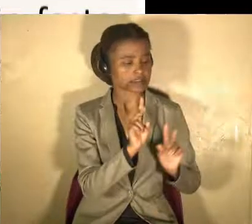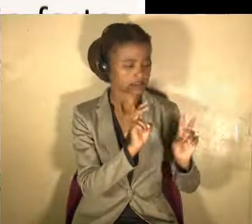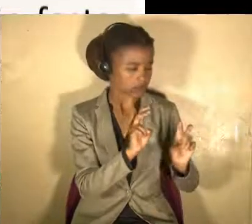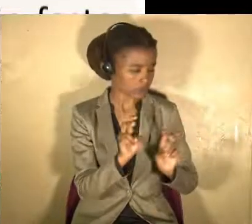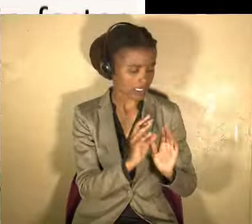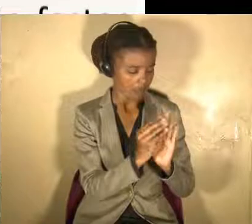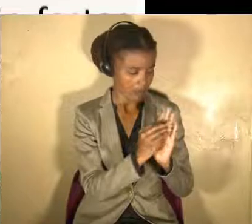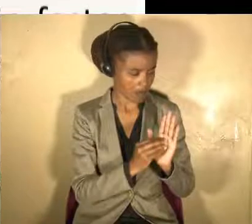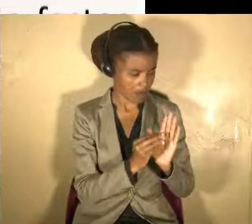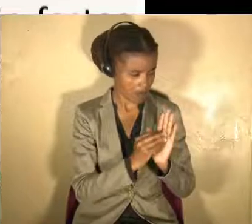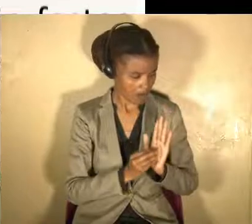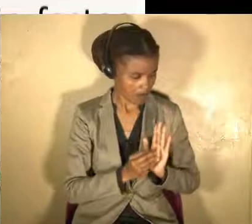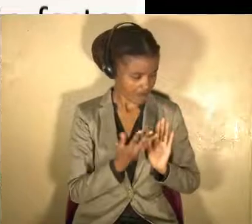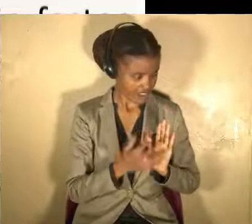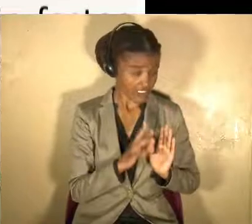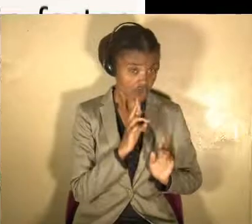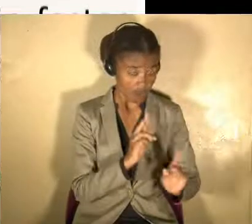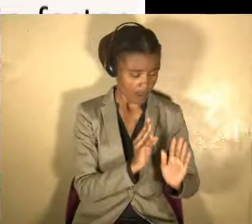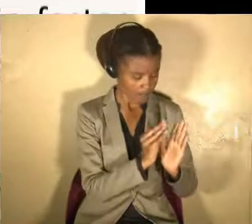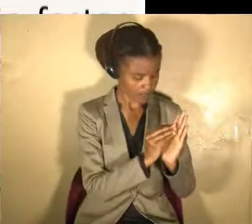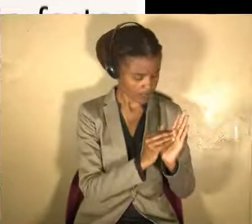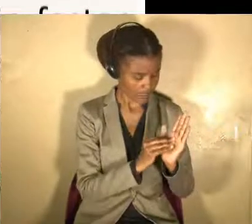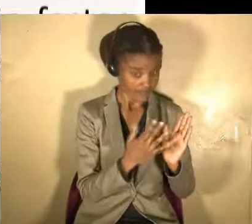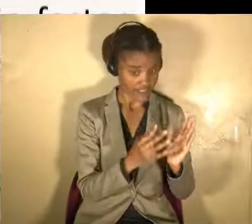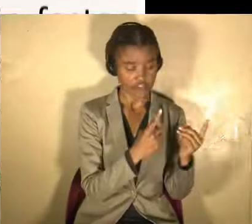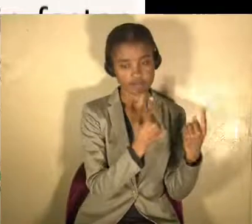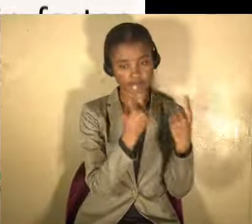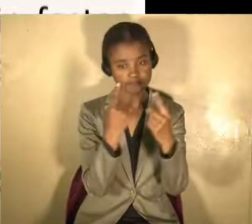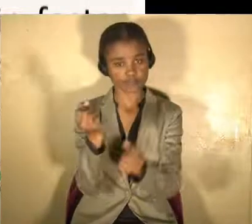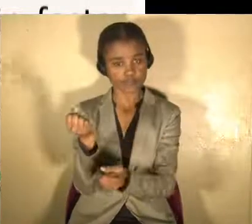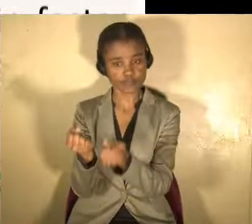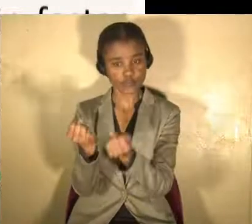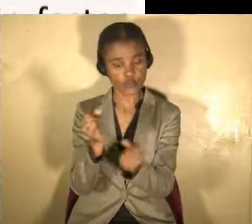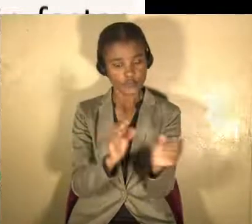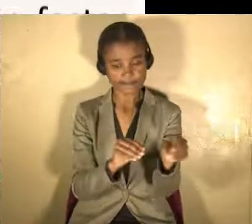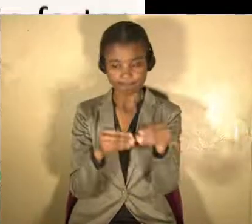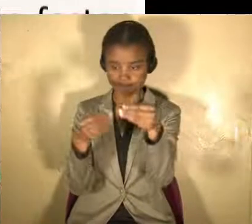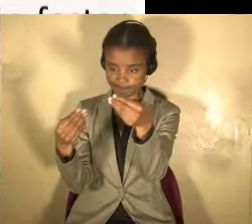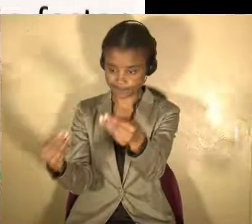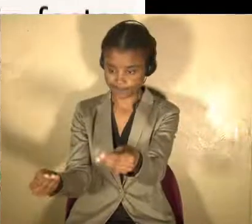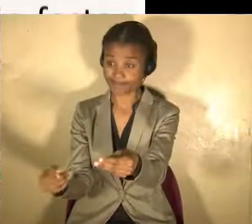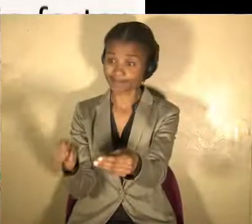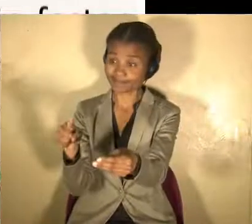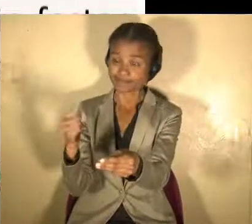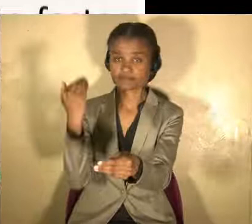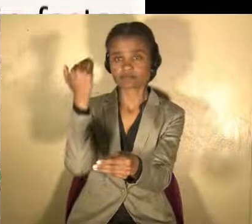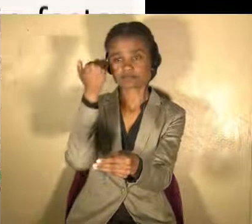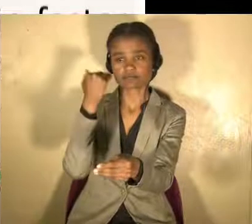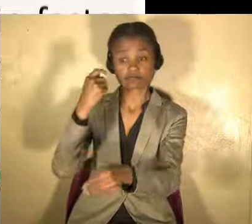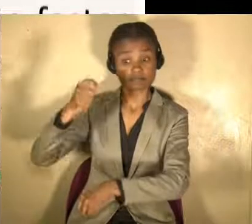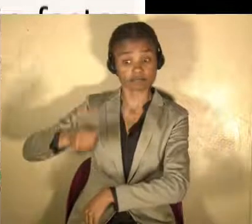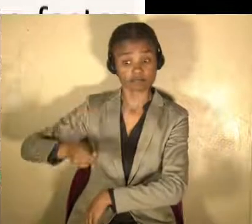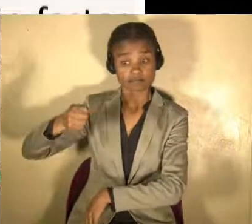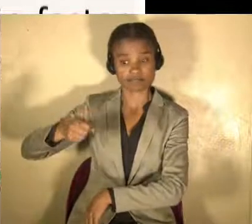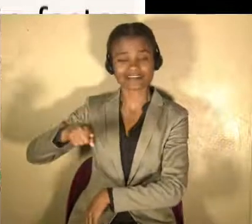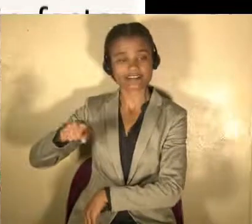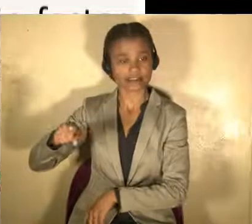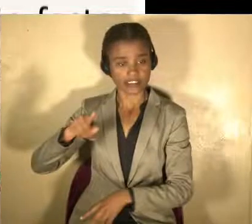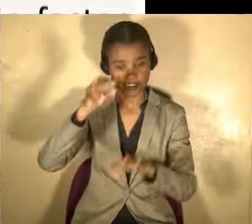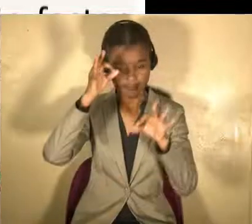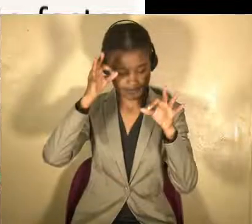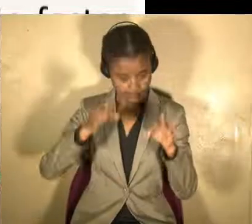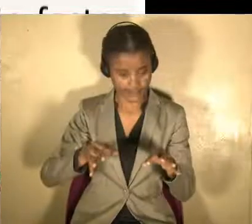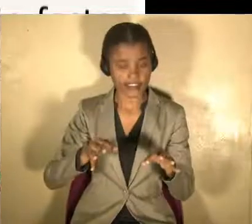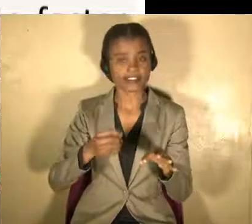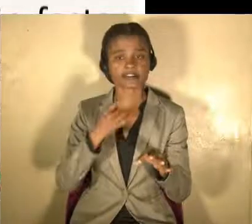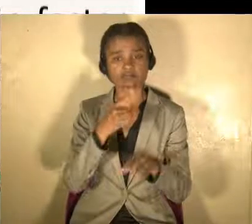through a social worker's report, and the presiding officer or a magistrate then makes a decision that that child is